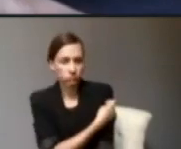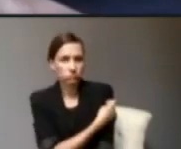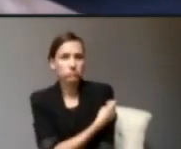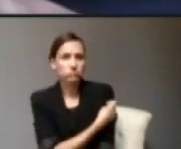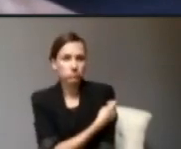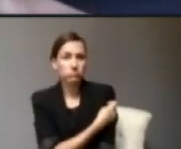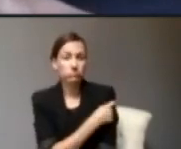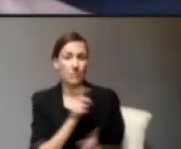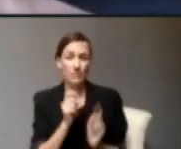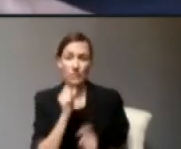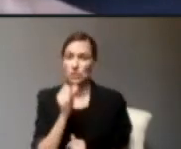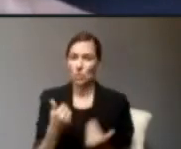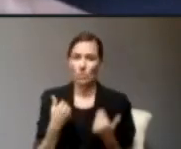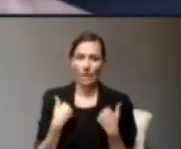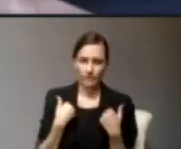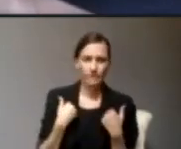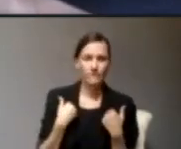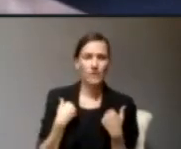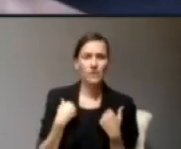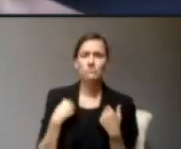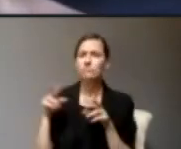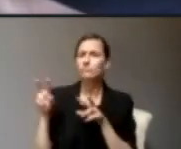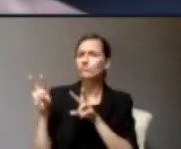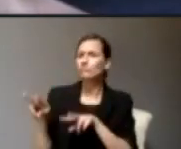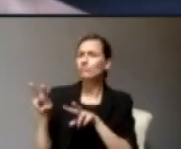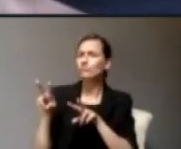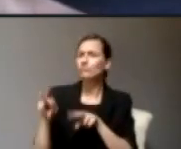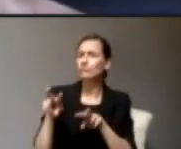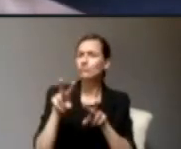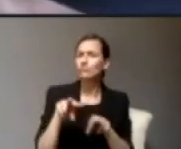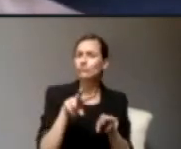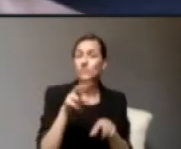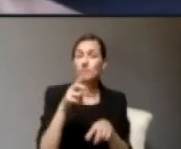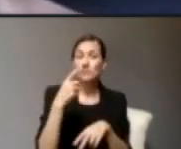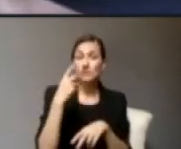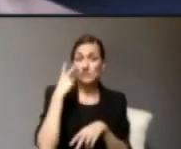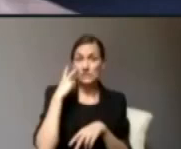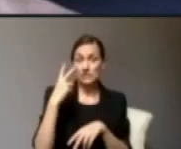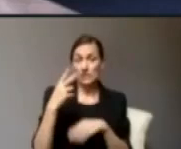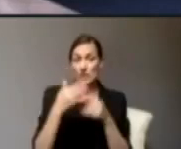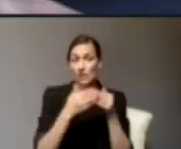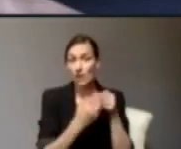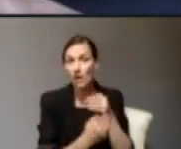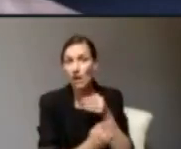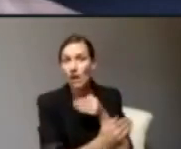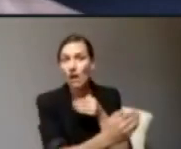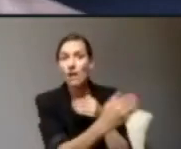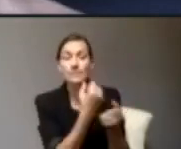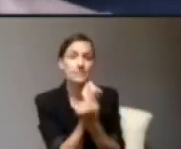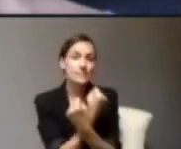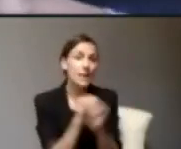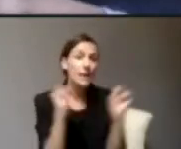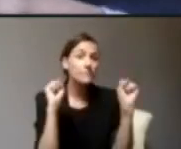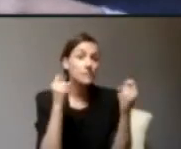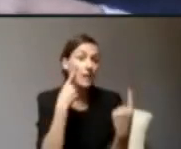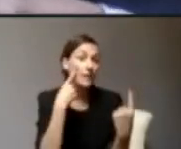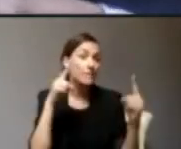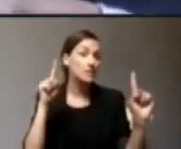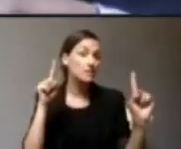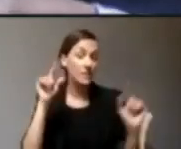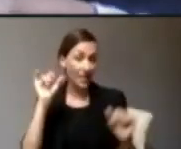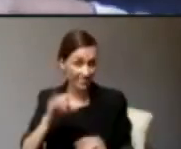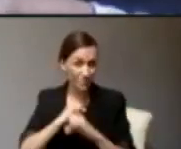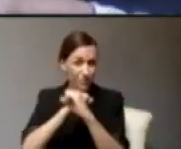get the vaccine, and then looking over time for safety as well as effectiveness in protection. And then does that